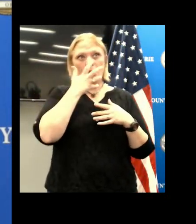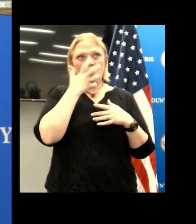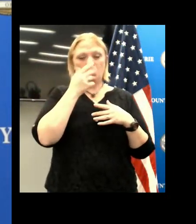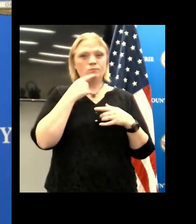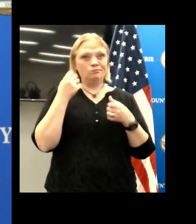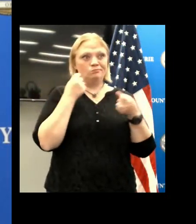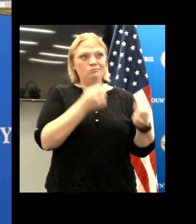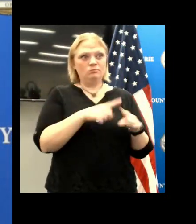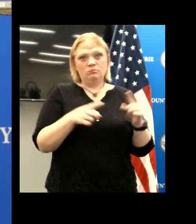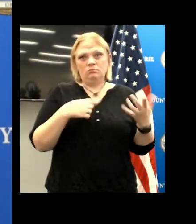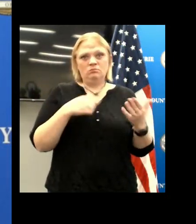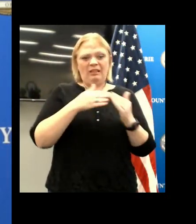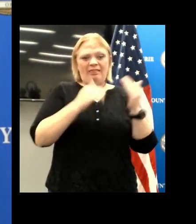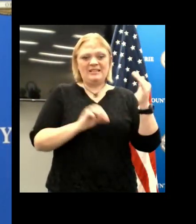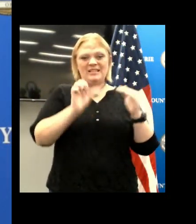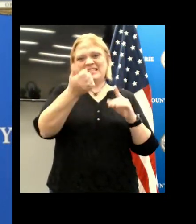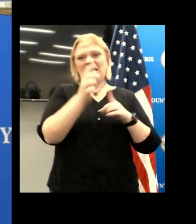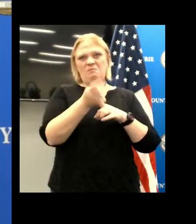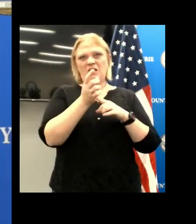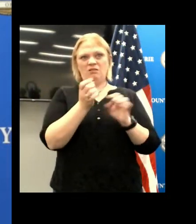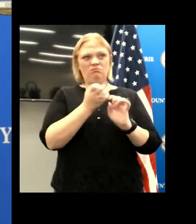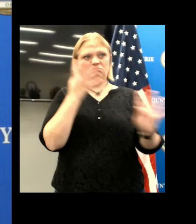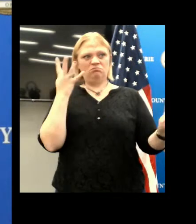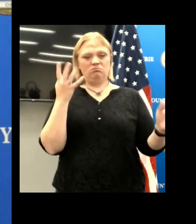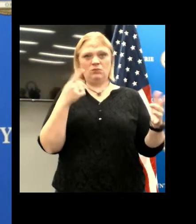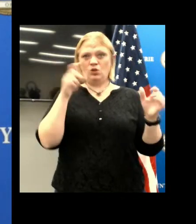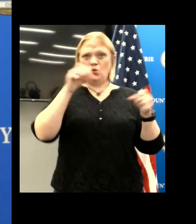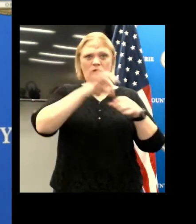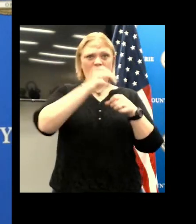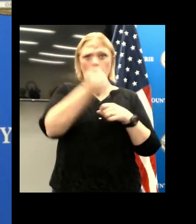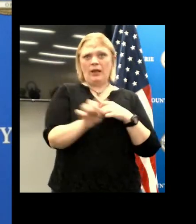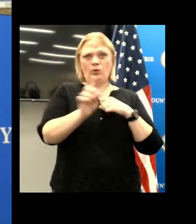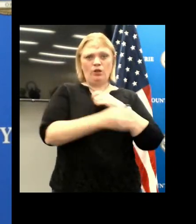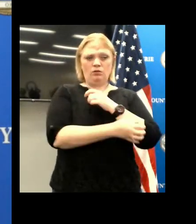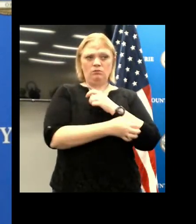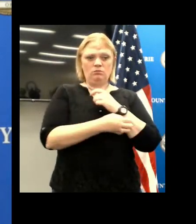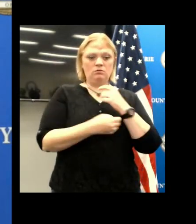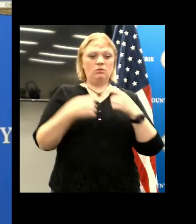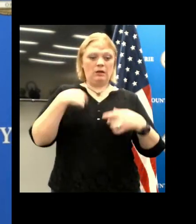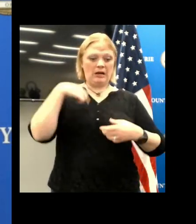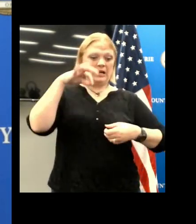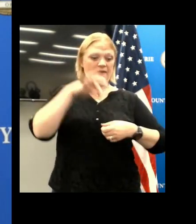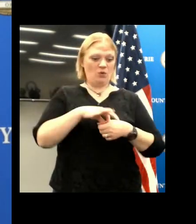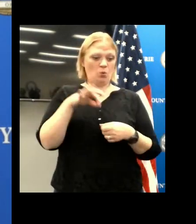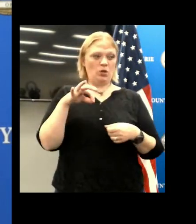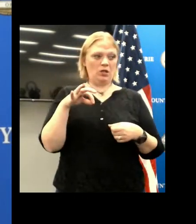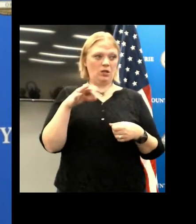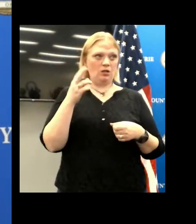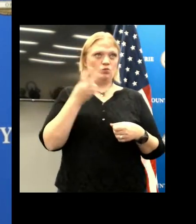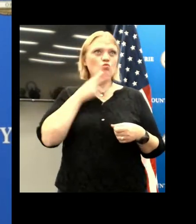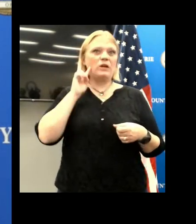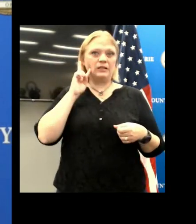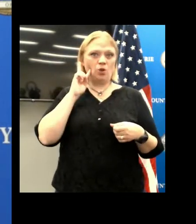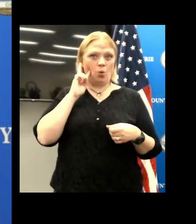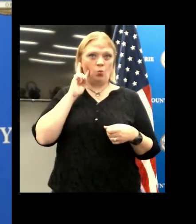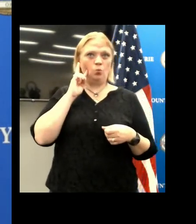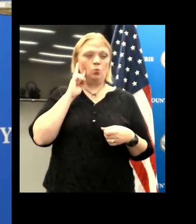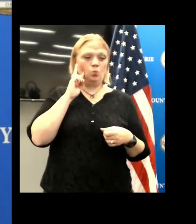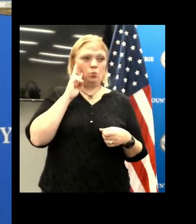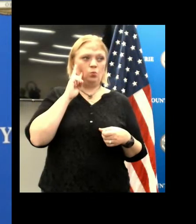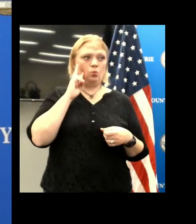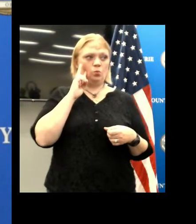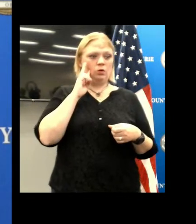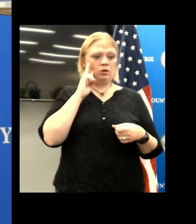than 10-minute waits at most of those sites. And you can vote at any single one. I voted 2 days ago at